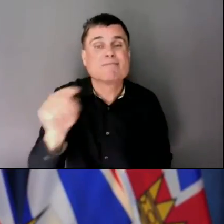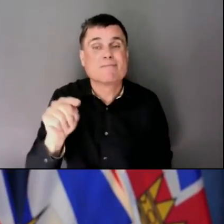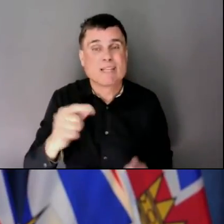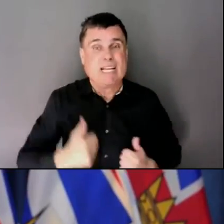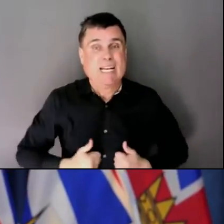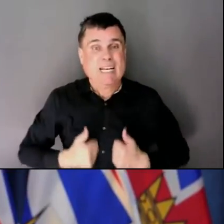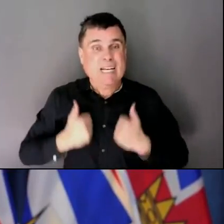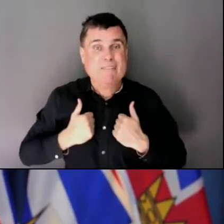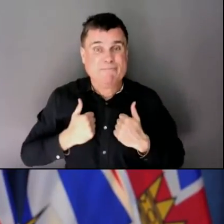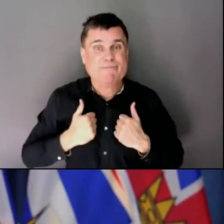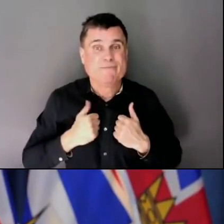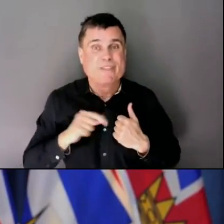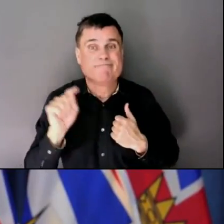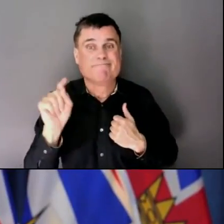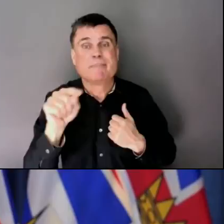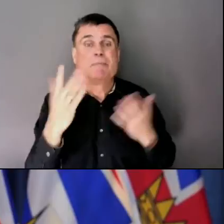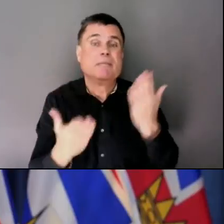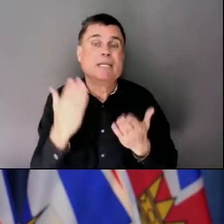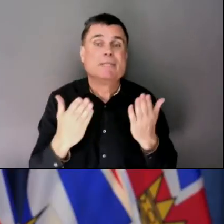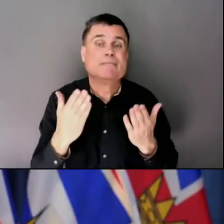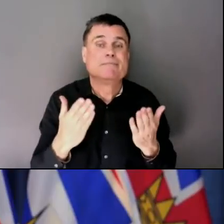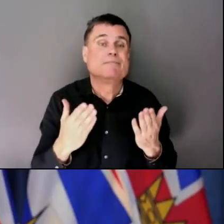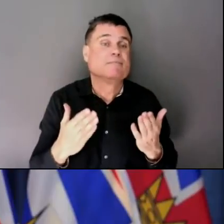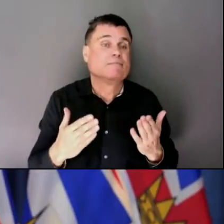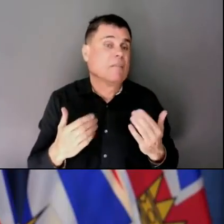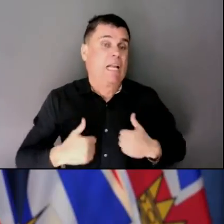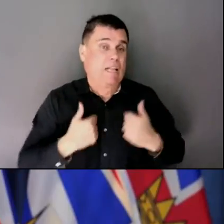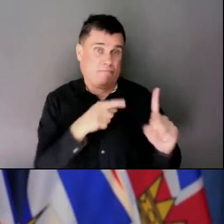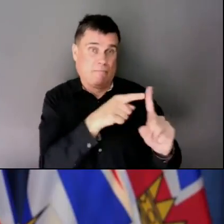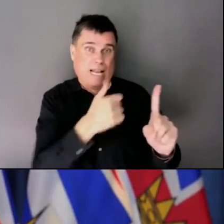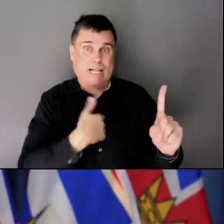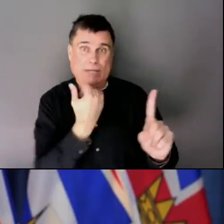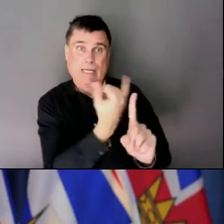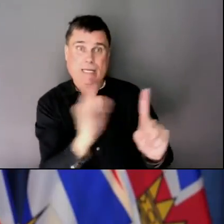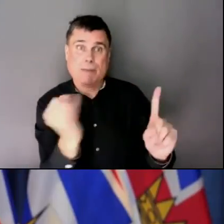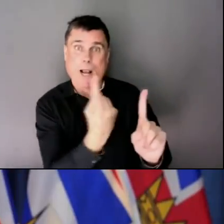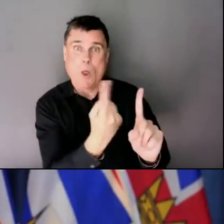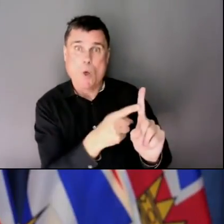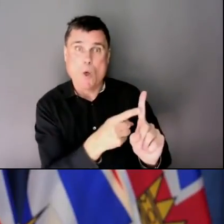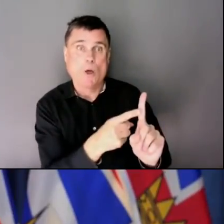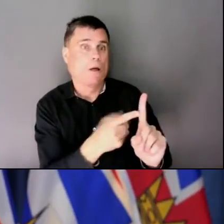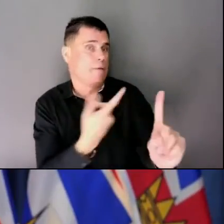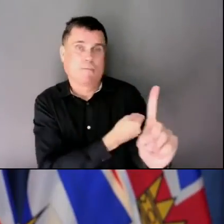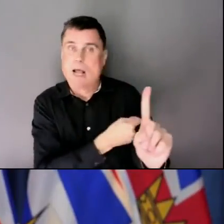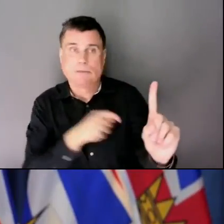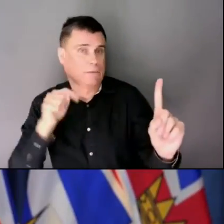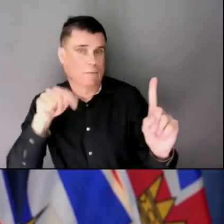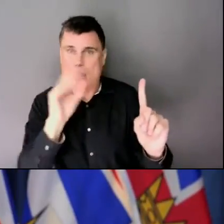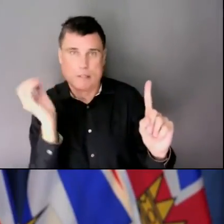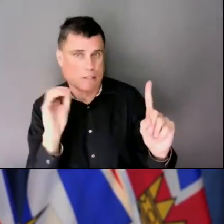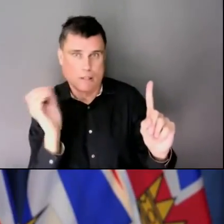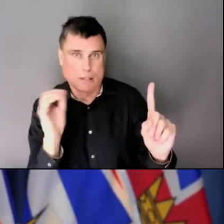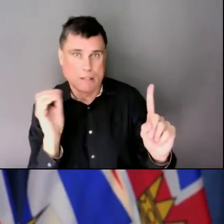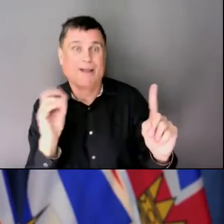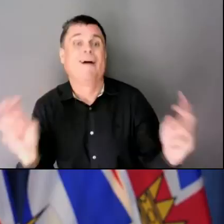where they may be living independently and not receiving the vaccine and having dinner next to someone who